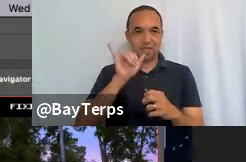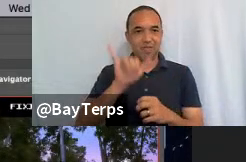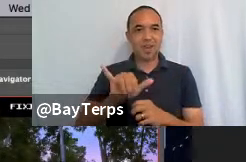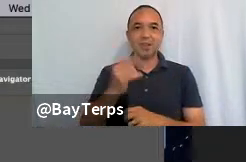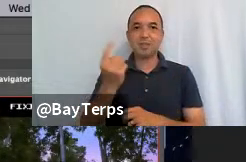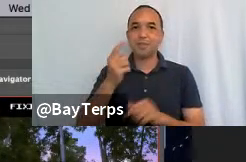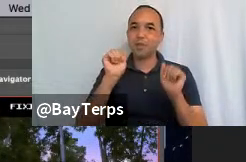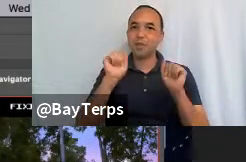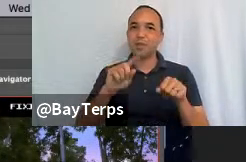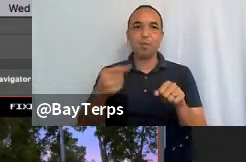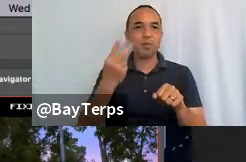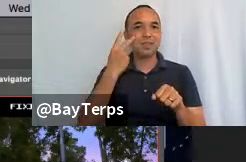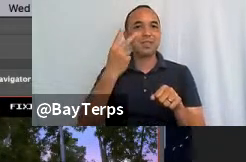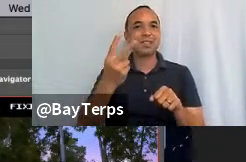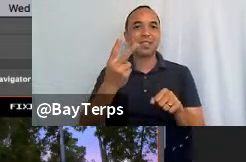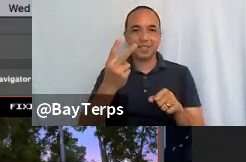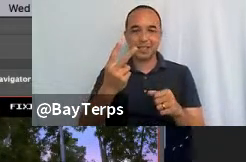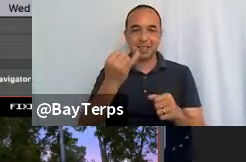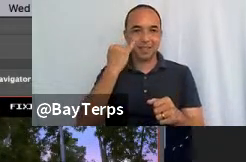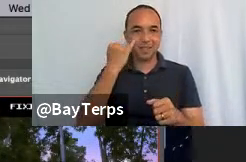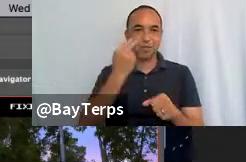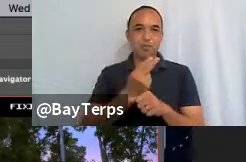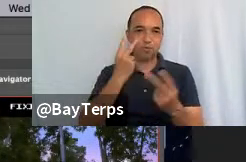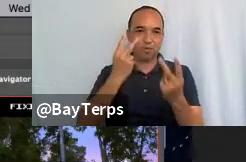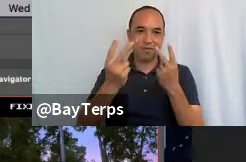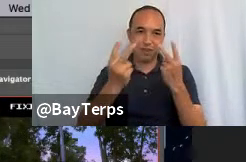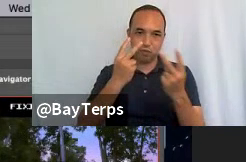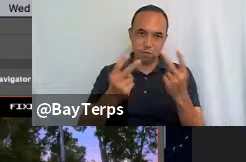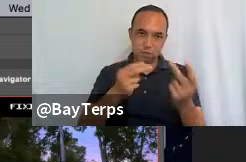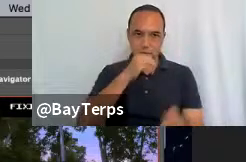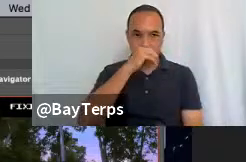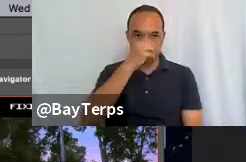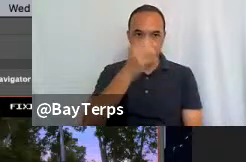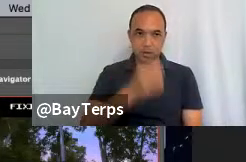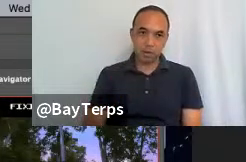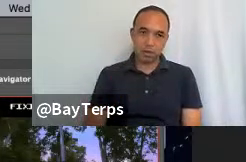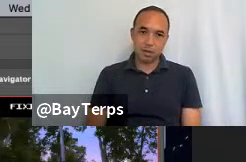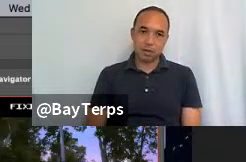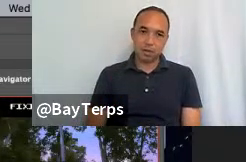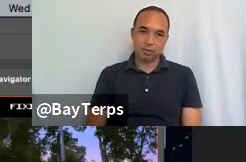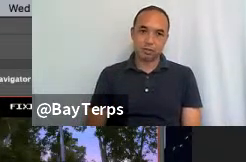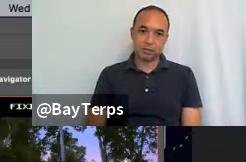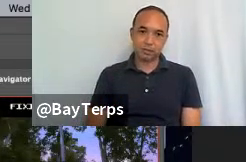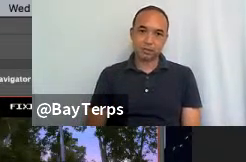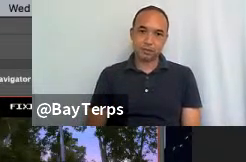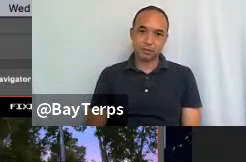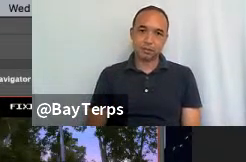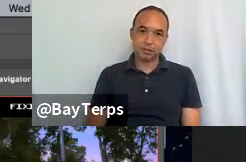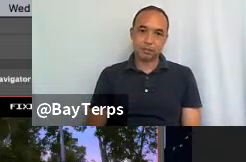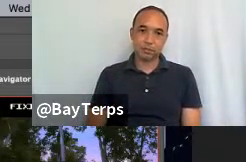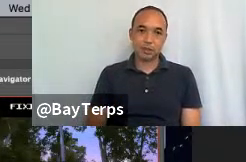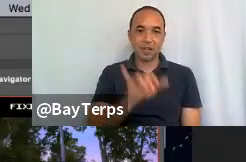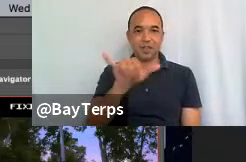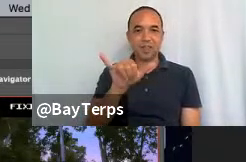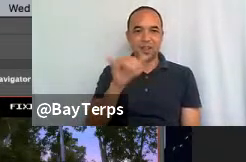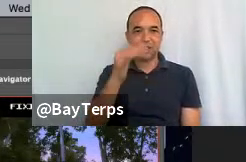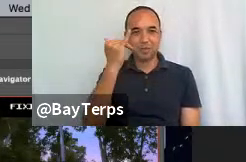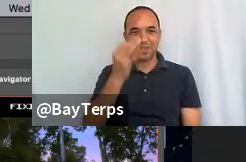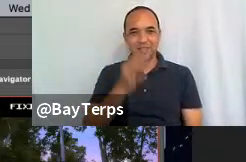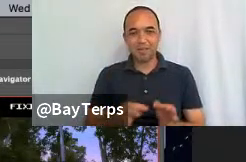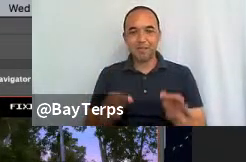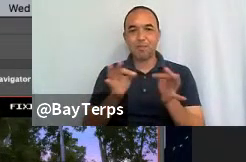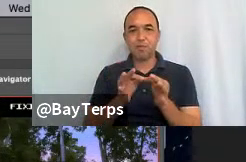see visually. Yeah. So that's why it's really important to familiarize yourself with these